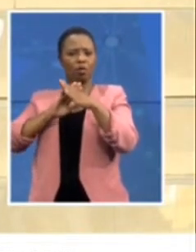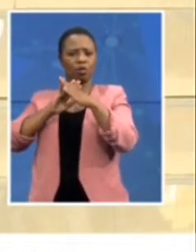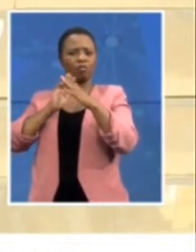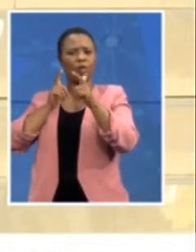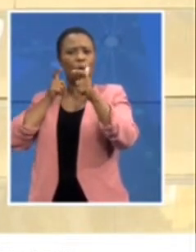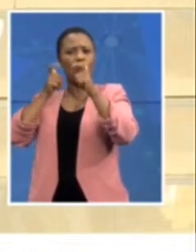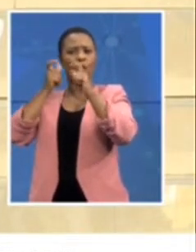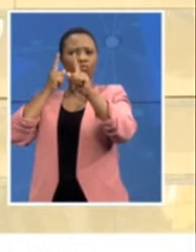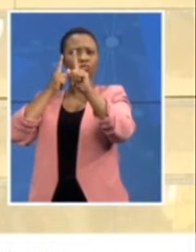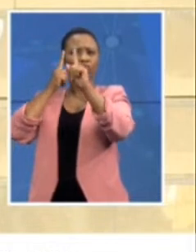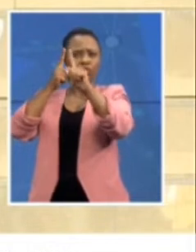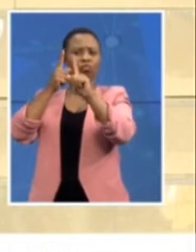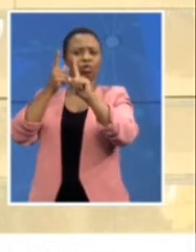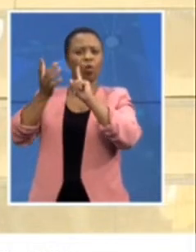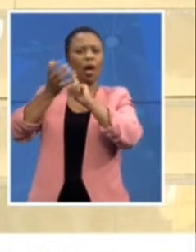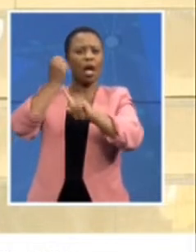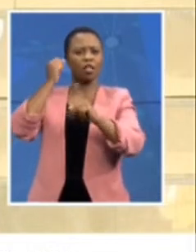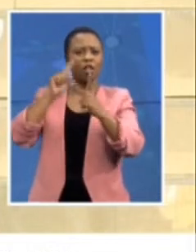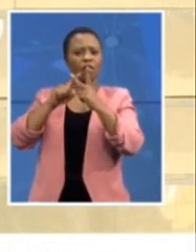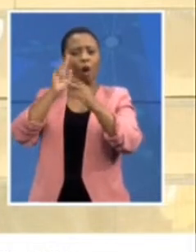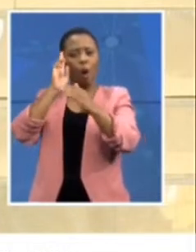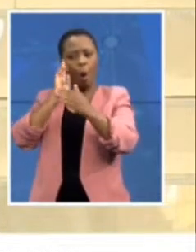elegance.